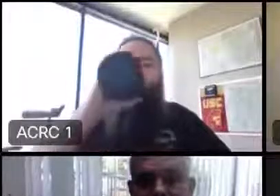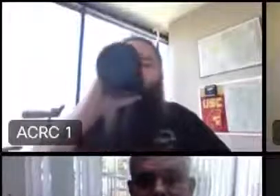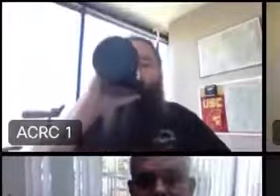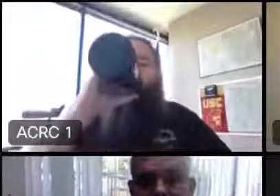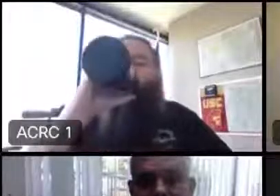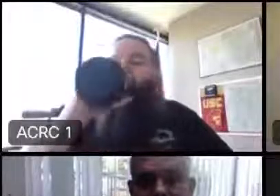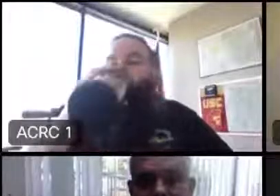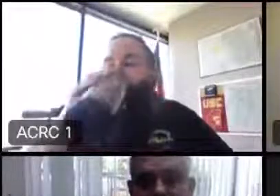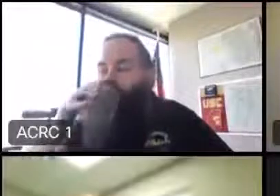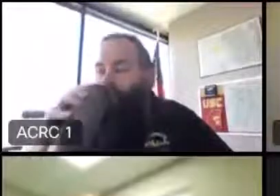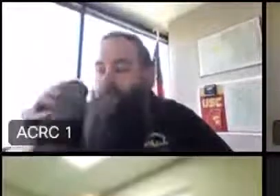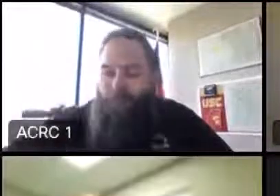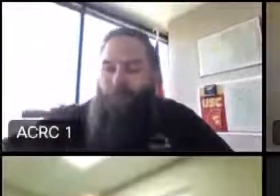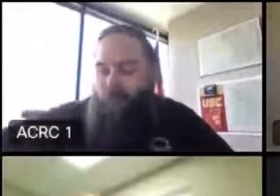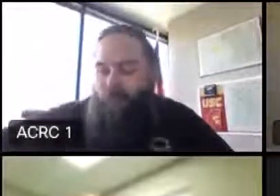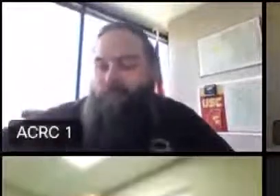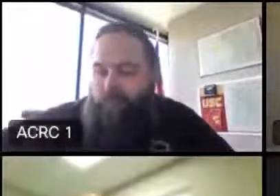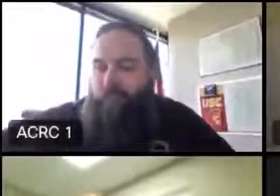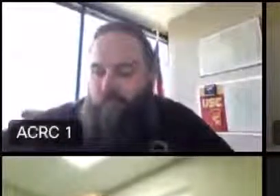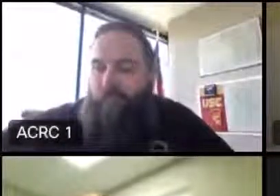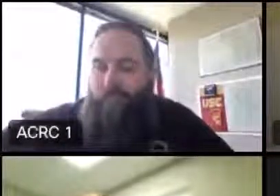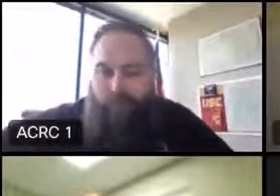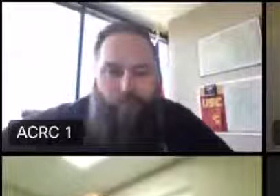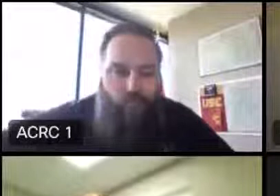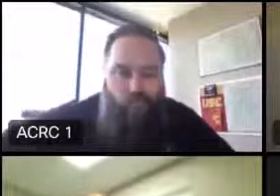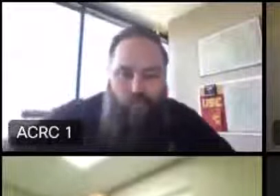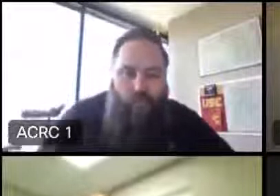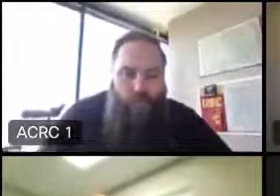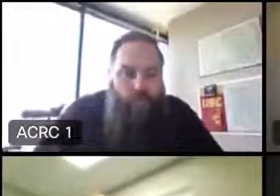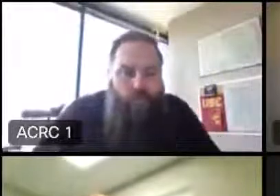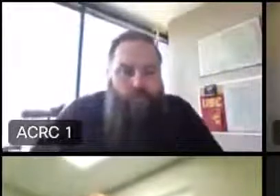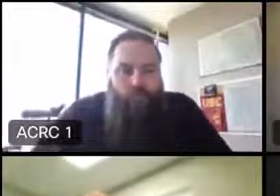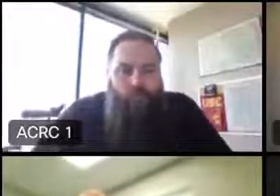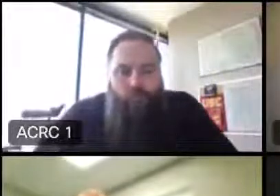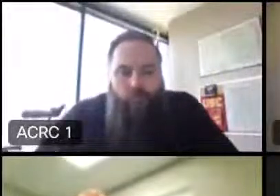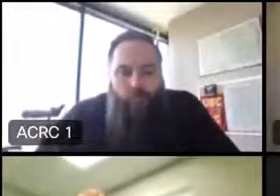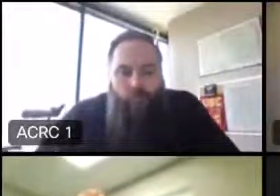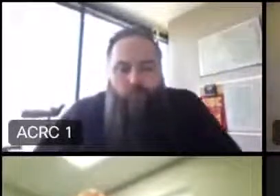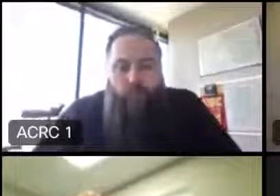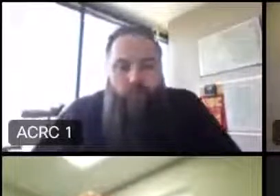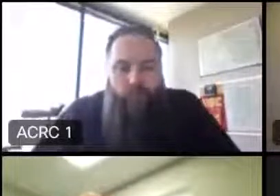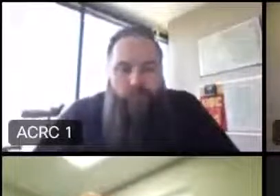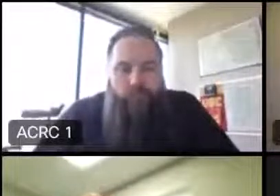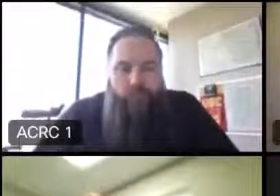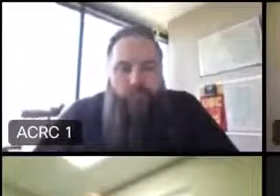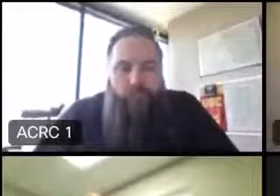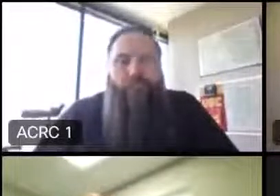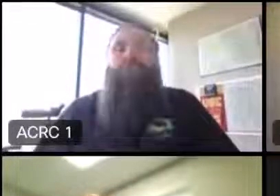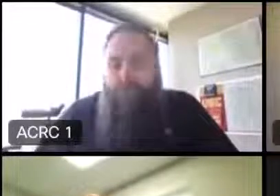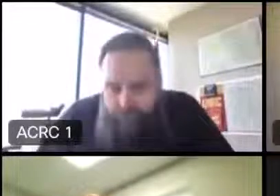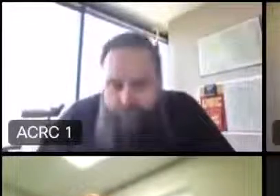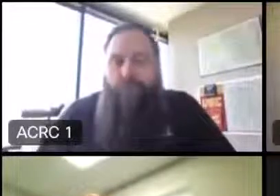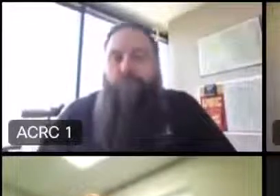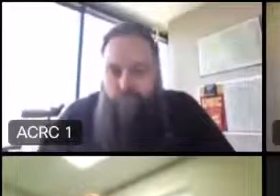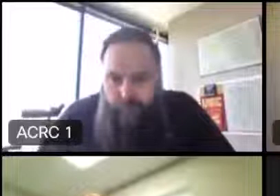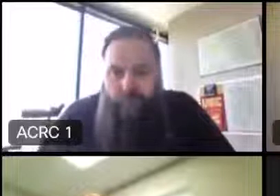the need, and we want to make sure that we're collaborating. I'm hoping to bring, we'll be fully transparent with what we're thinking about and what challenges